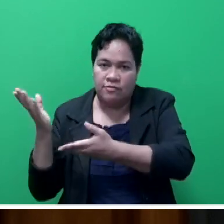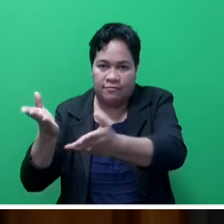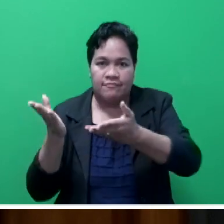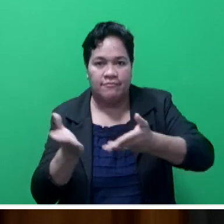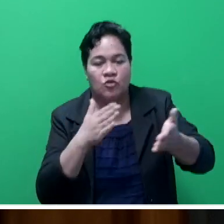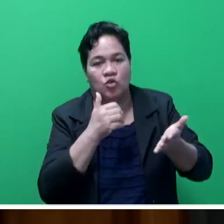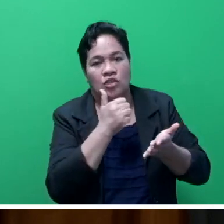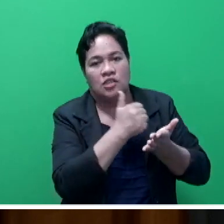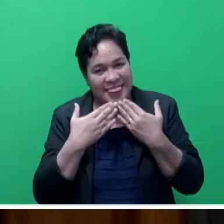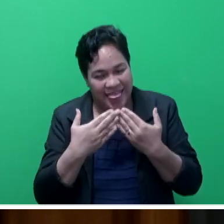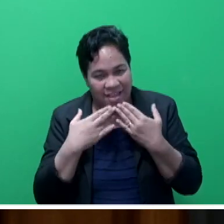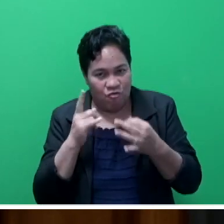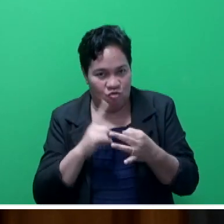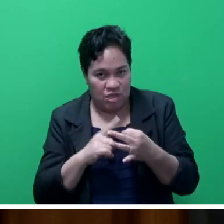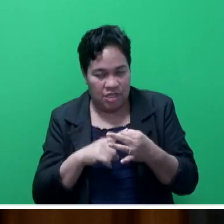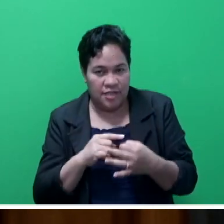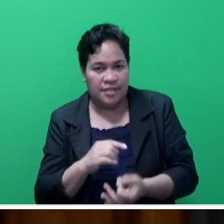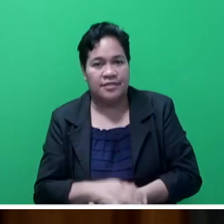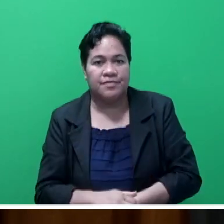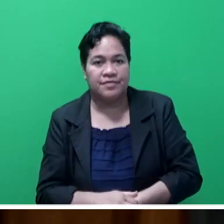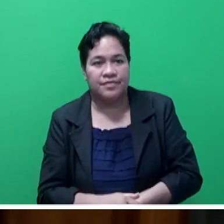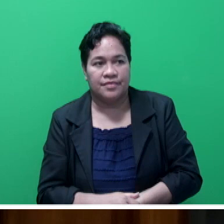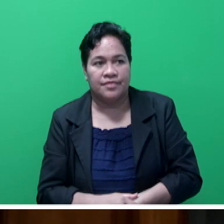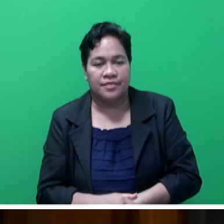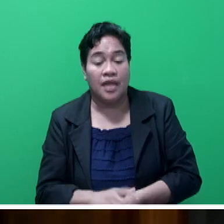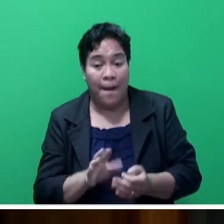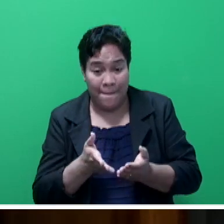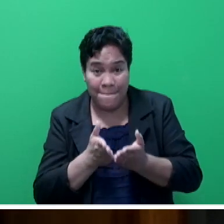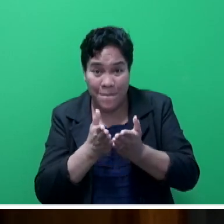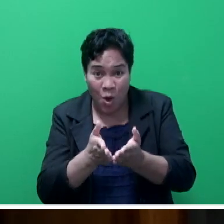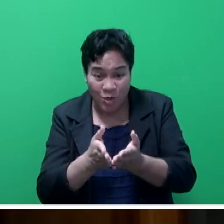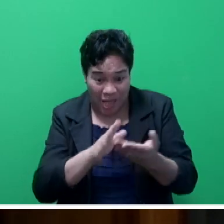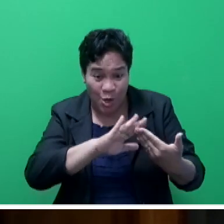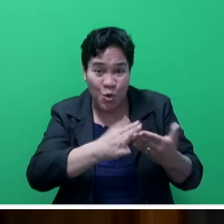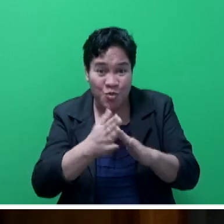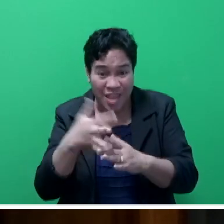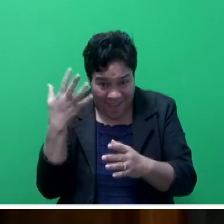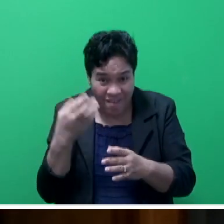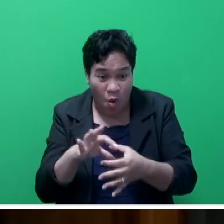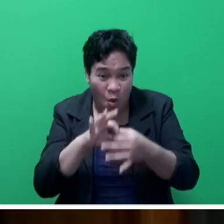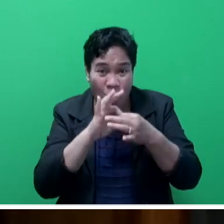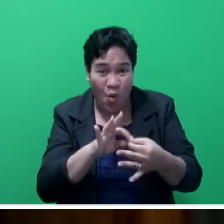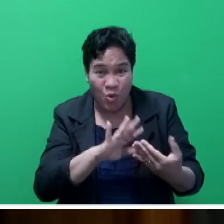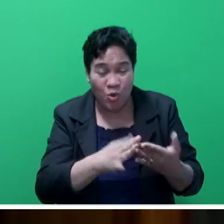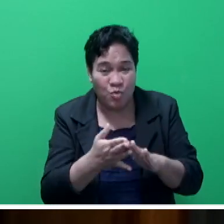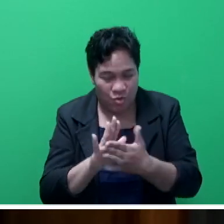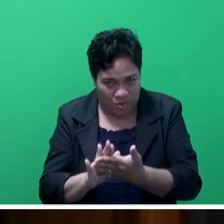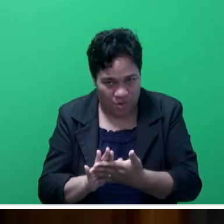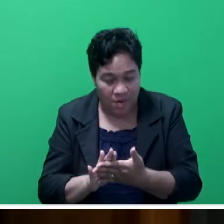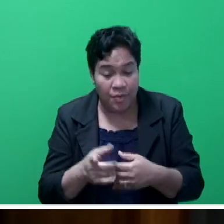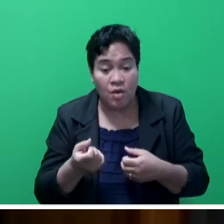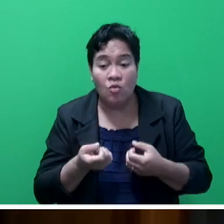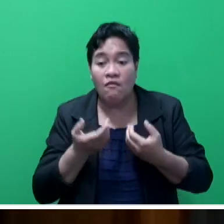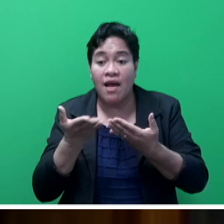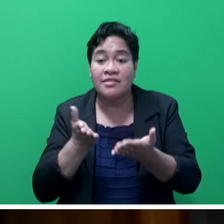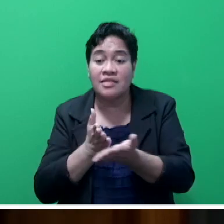assistance in the coming months. The boats that the communities have that are owned by the communities and that provide services